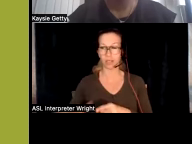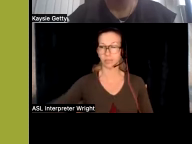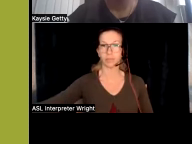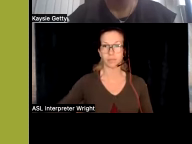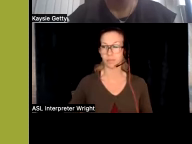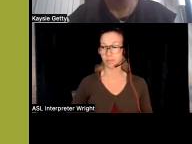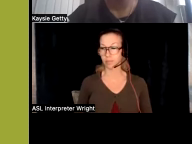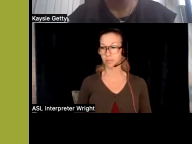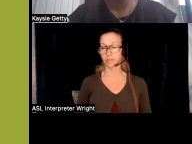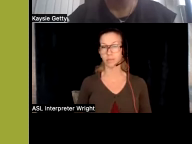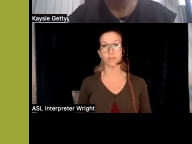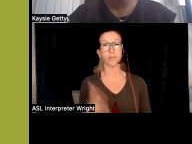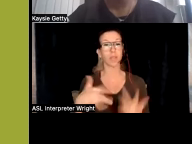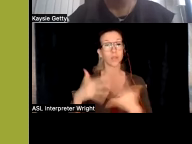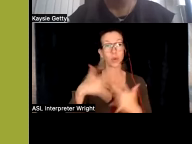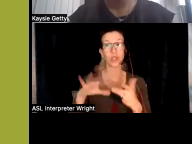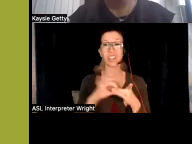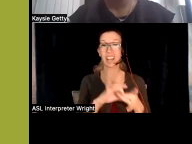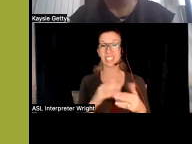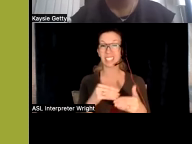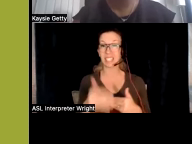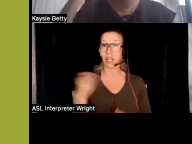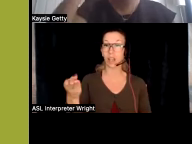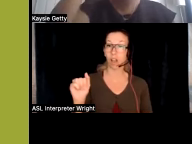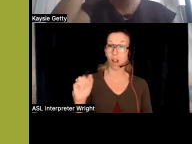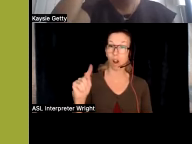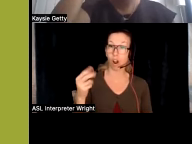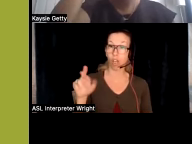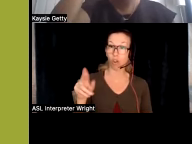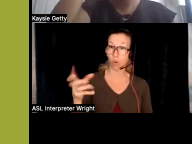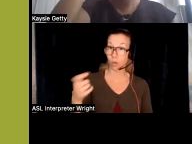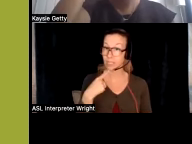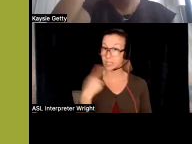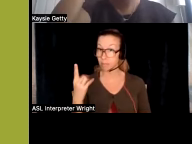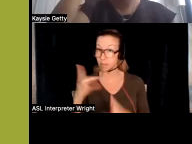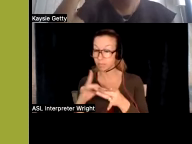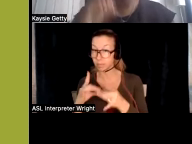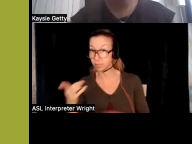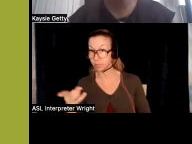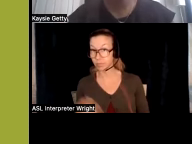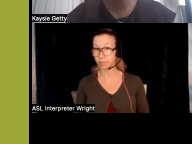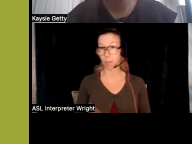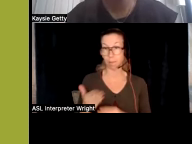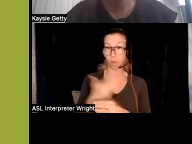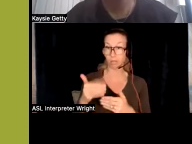social connections next, but Arthur, did you want to say anything further around resilience before we go into connections?